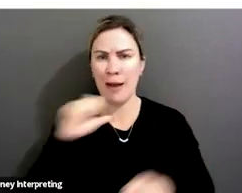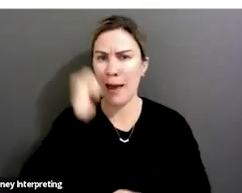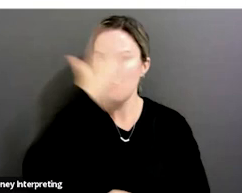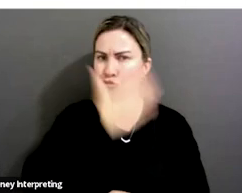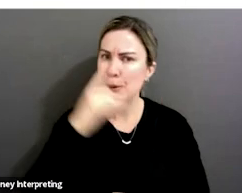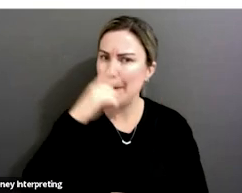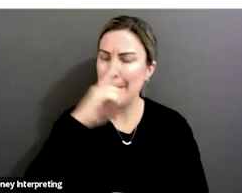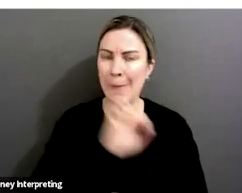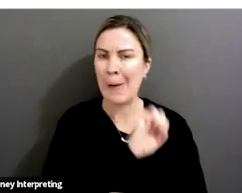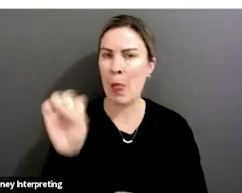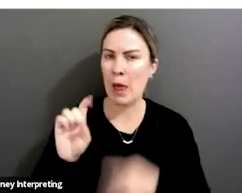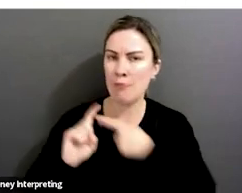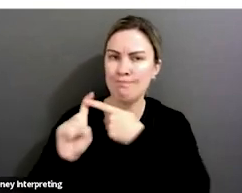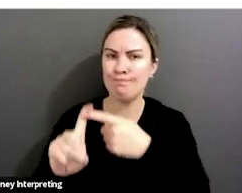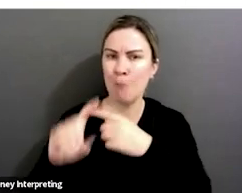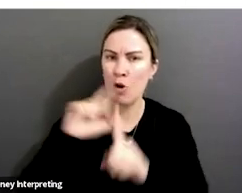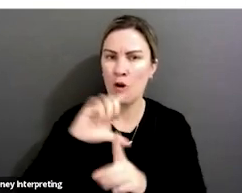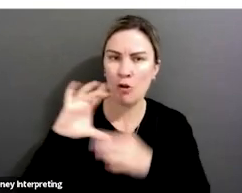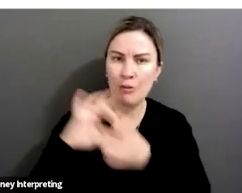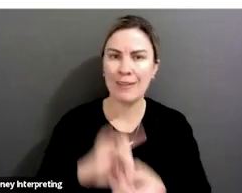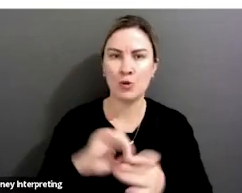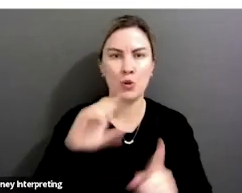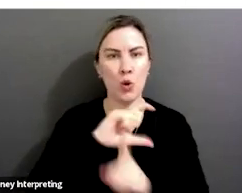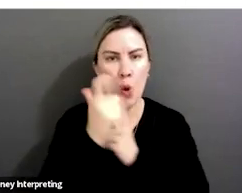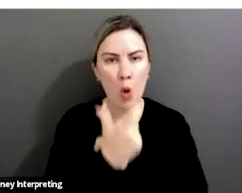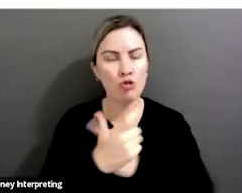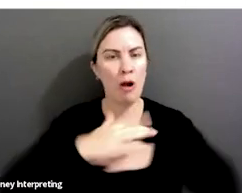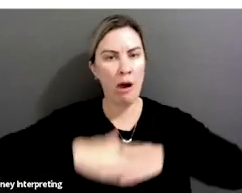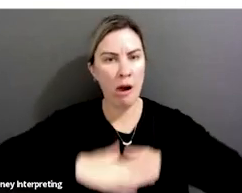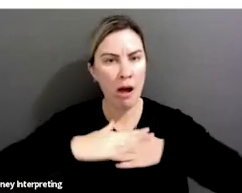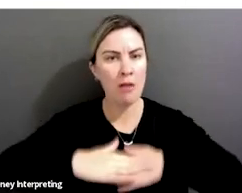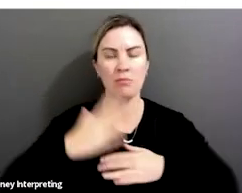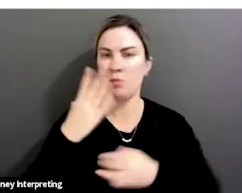ongoing cultures and connections to the lands and the waters across Australia.